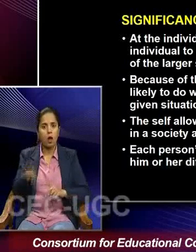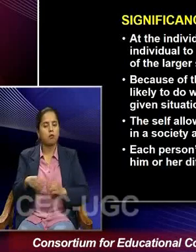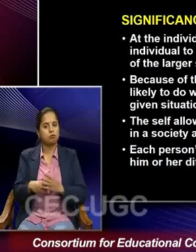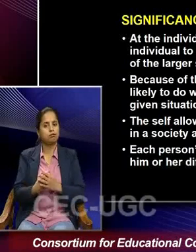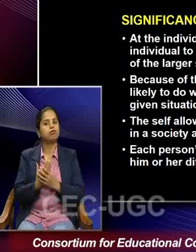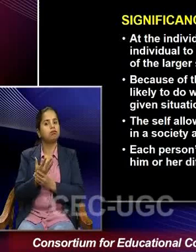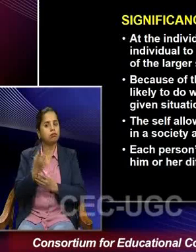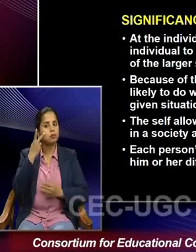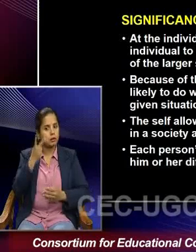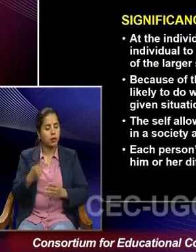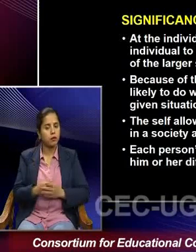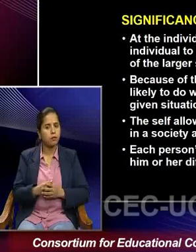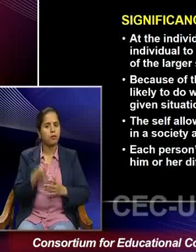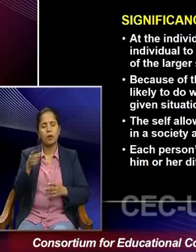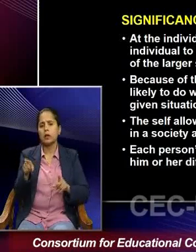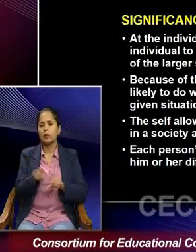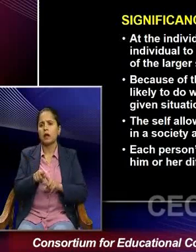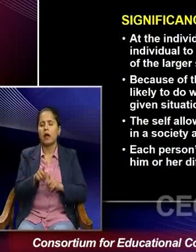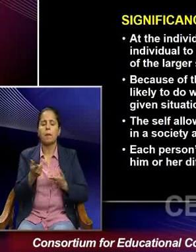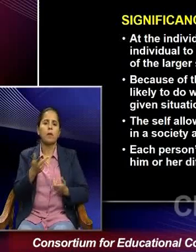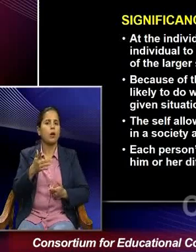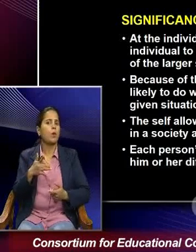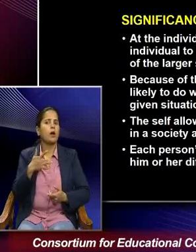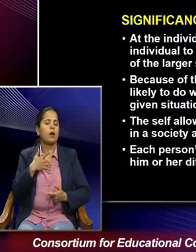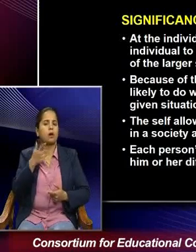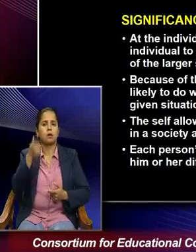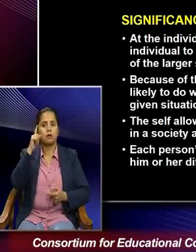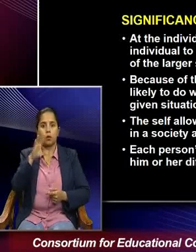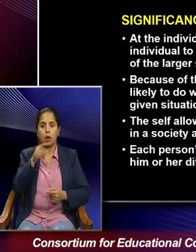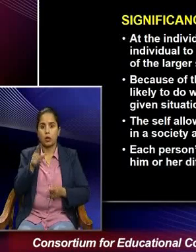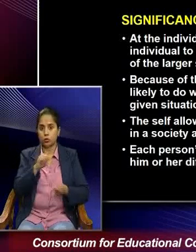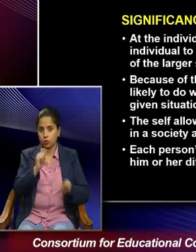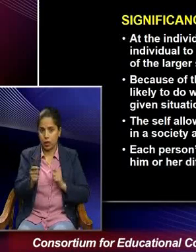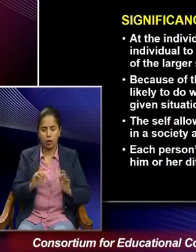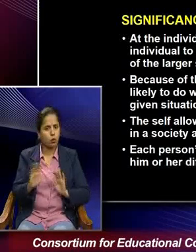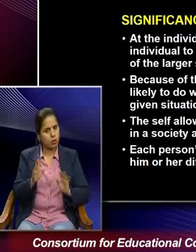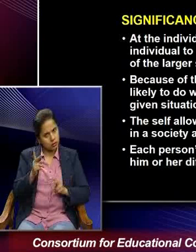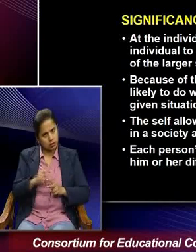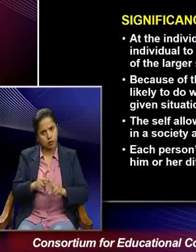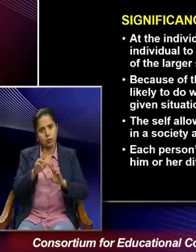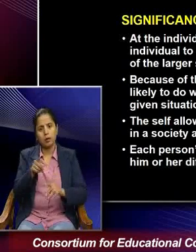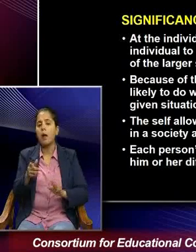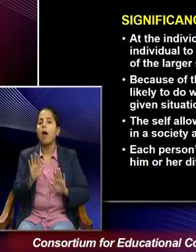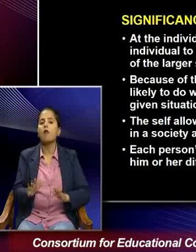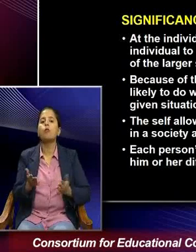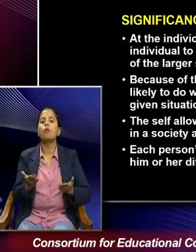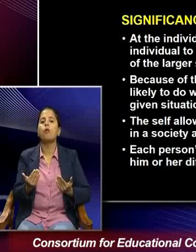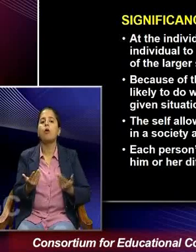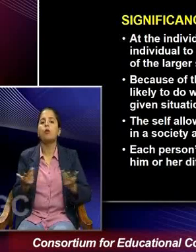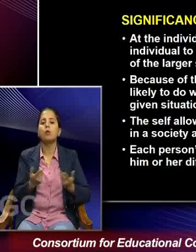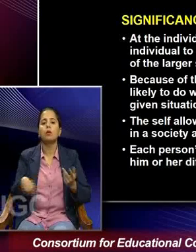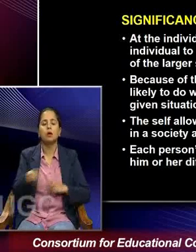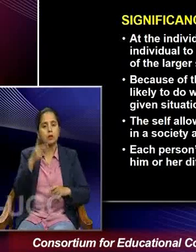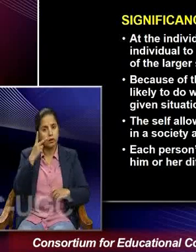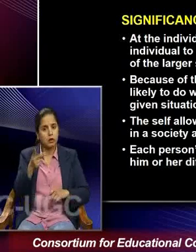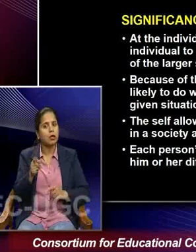evolving. It's not kind of something which will not alter. It has the possibility to